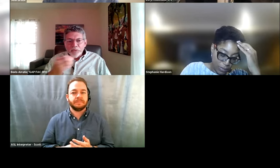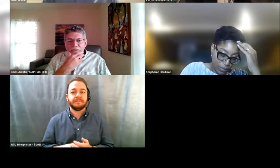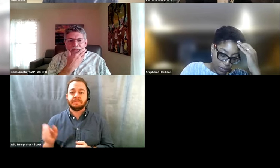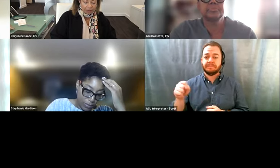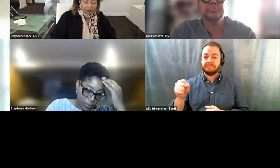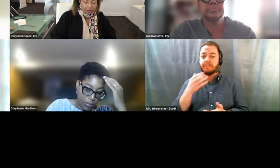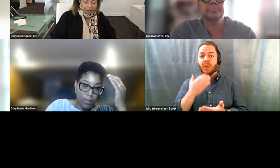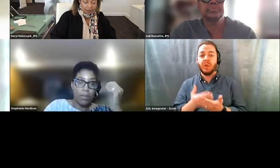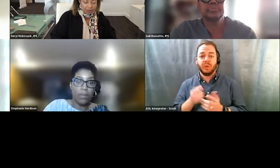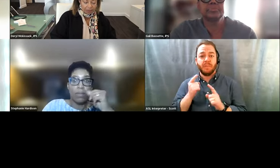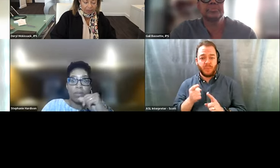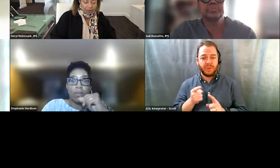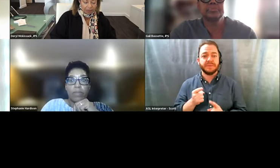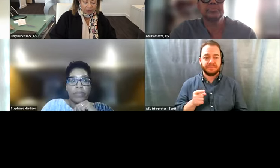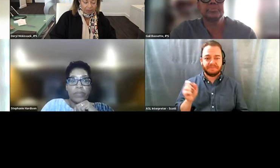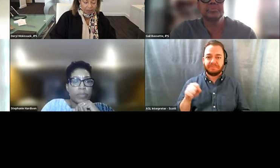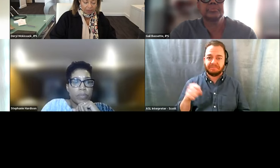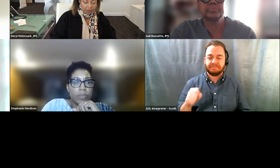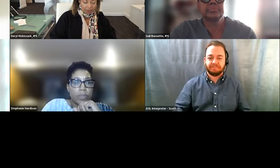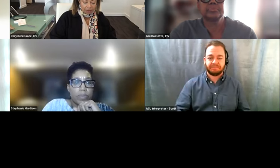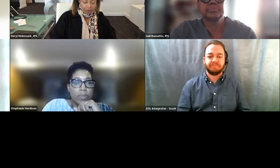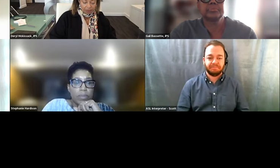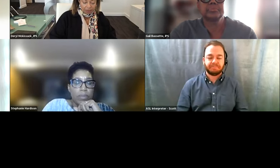Yeah, good points, Denise.